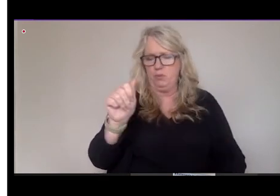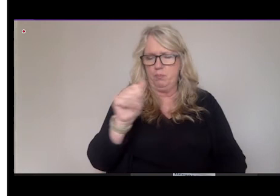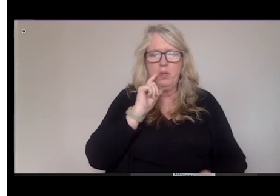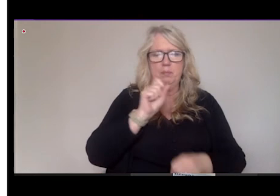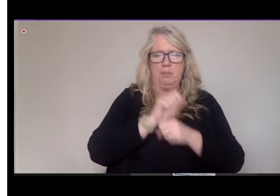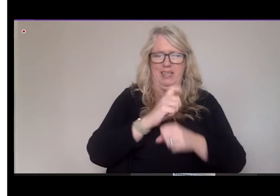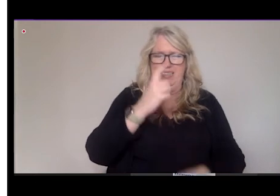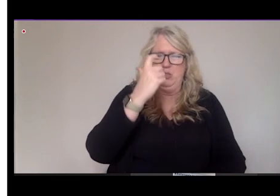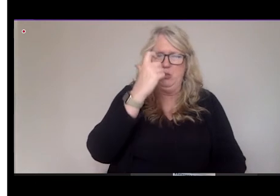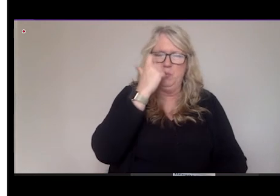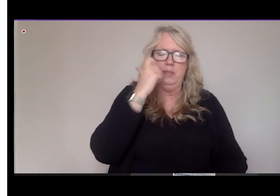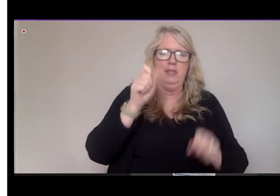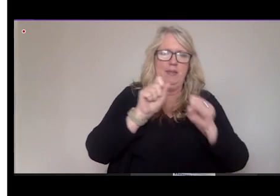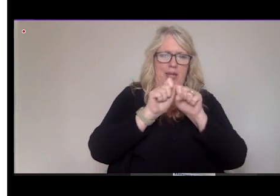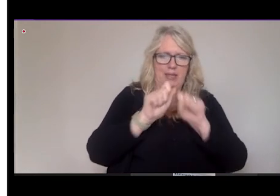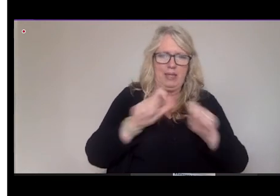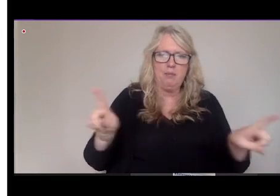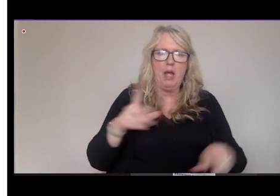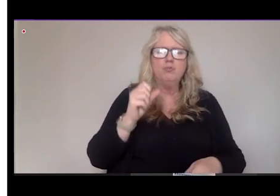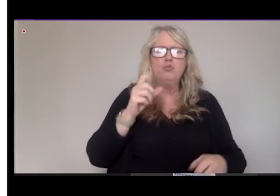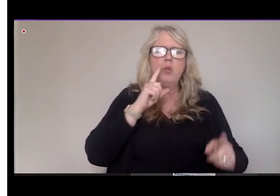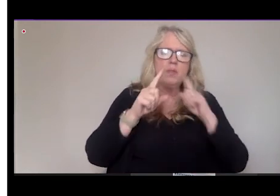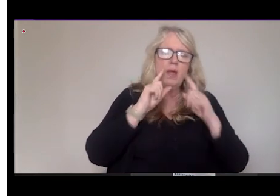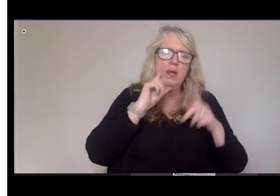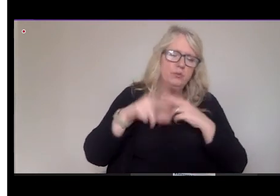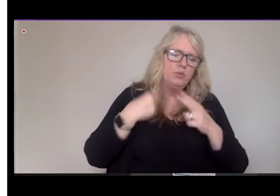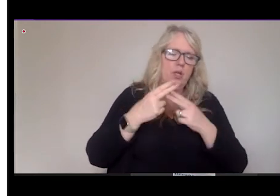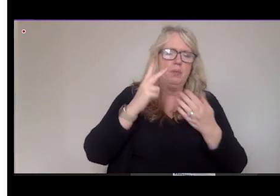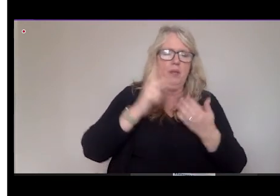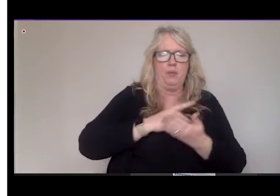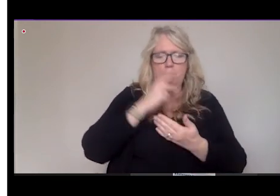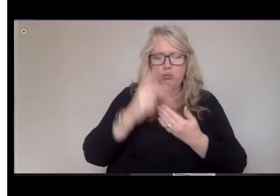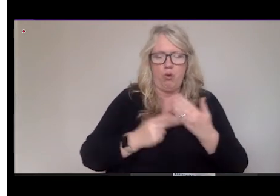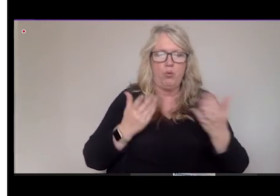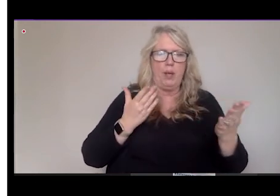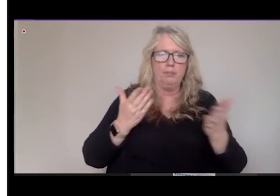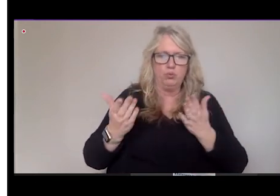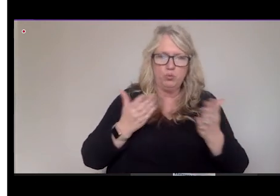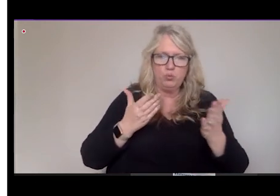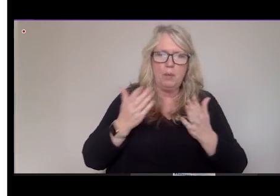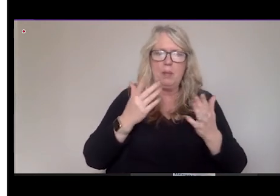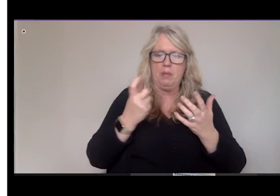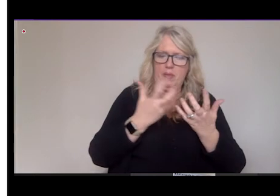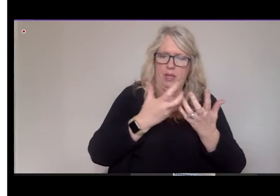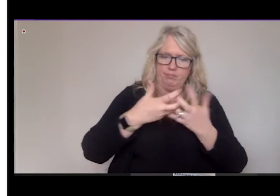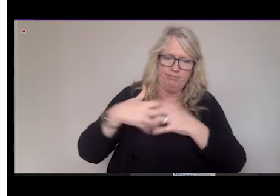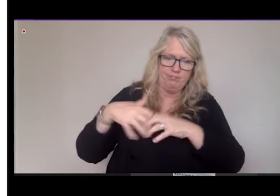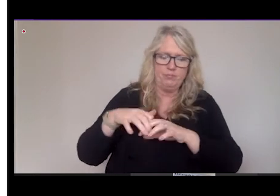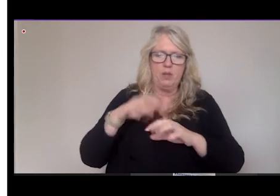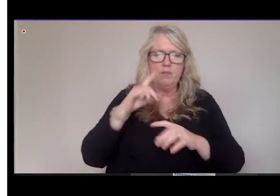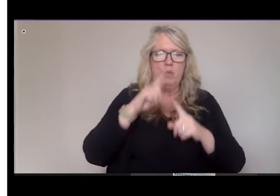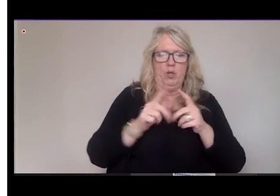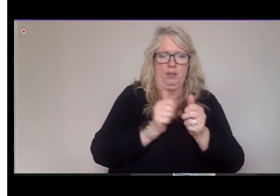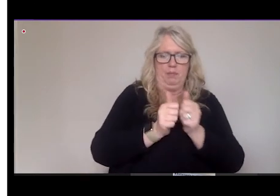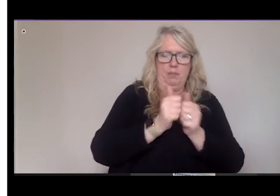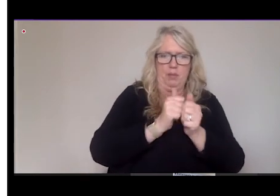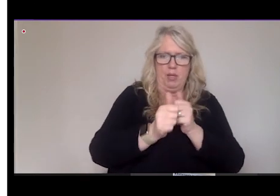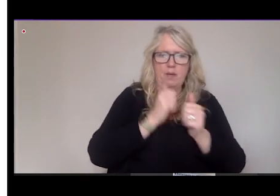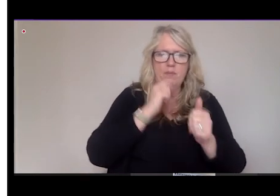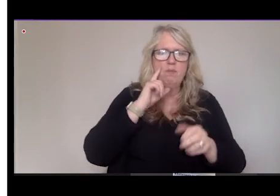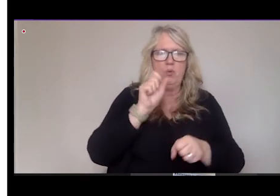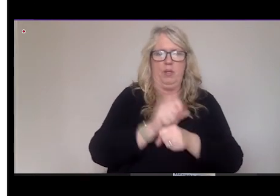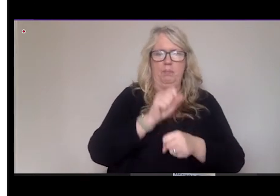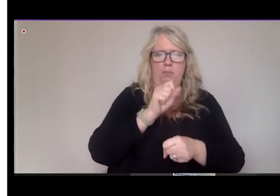of Disability Employment Policy, just came out with it, and they talked about the programs and services that were integral